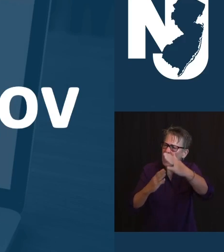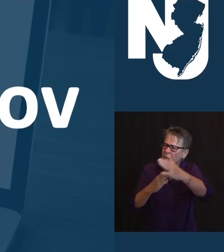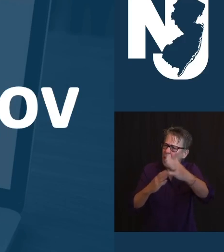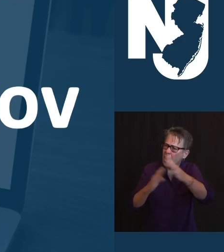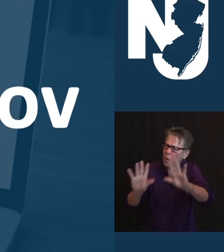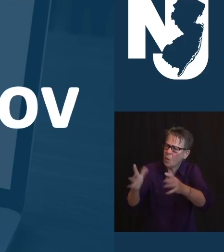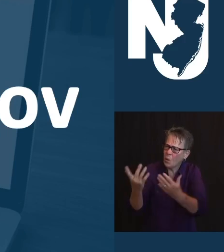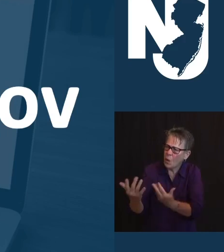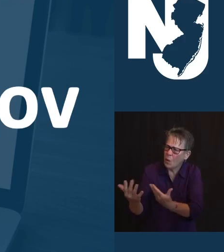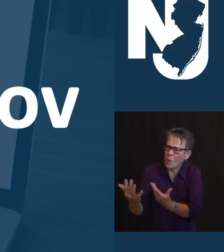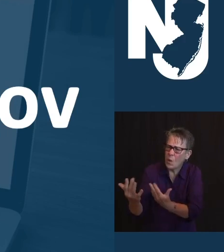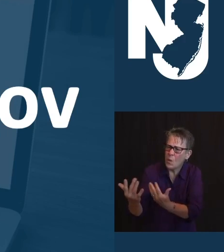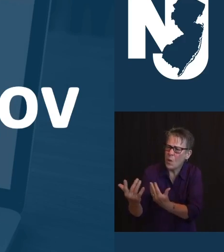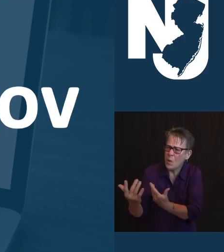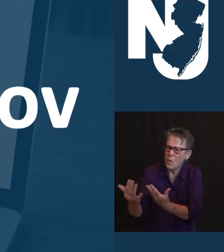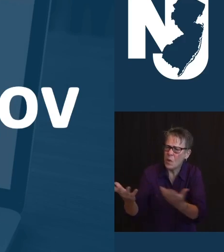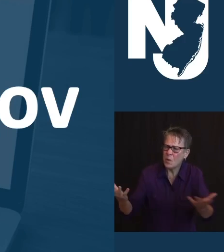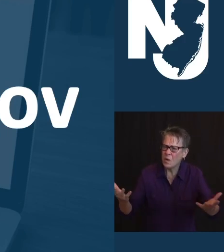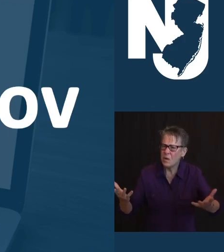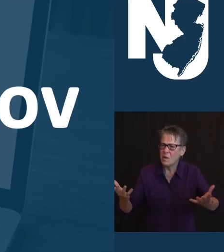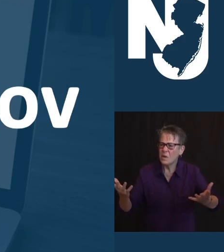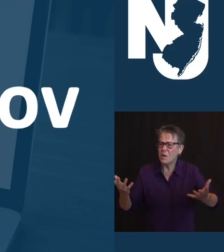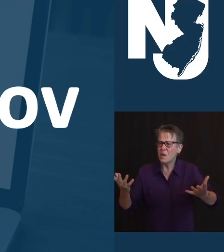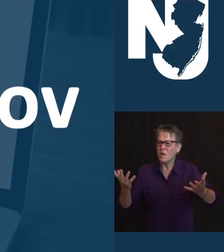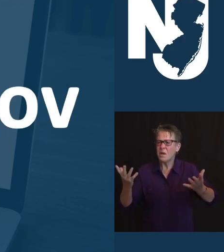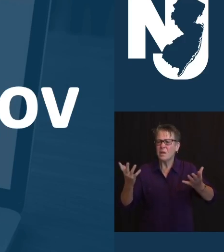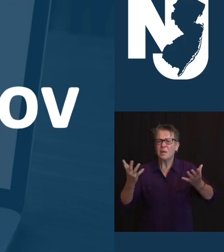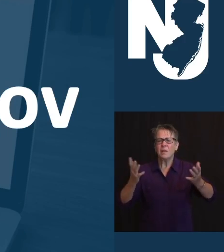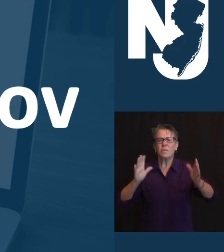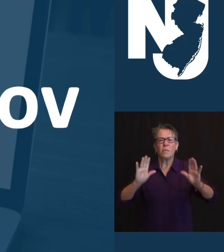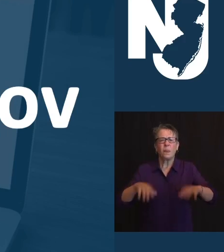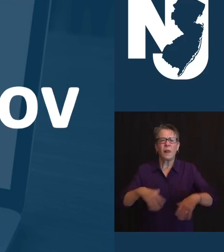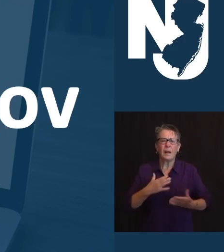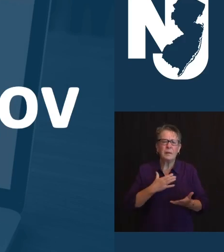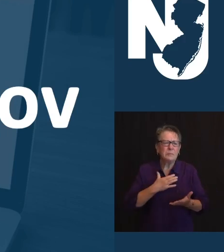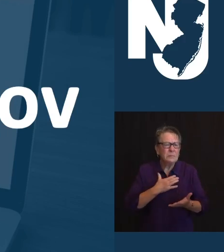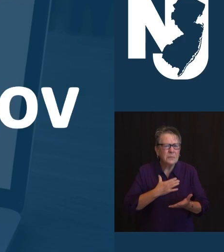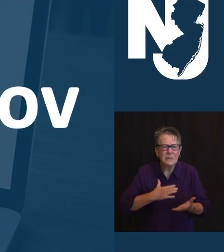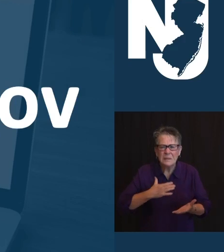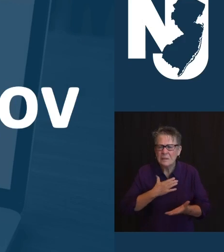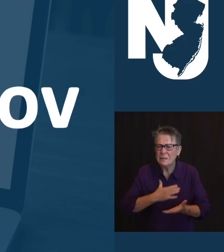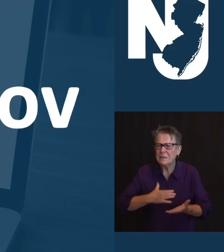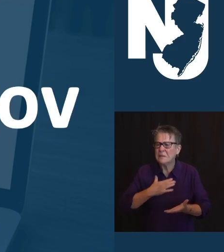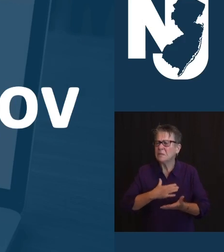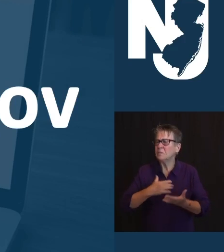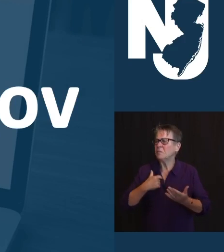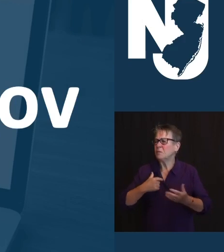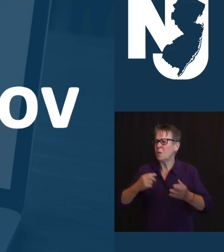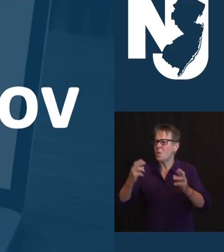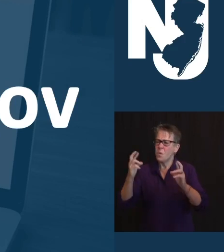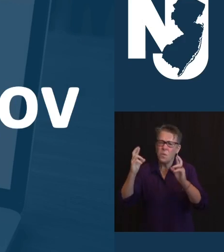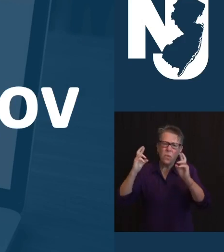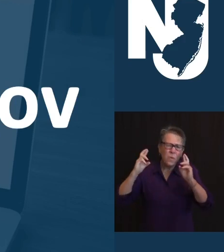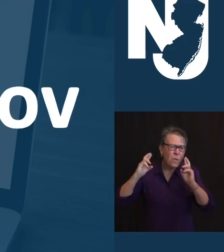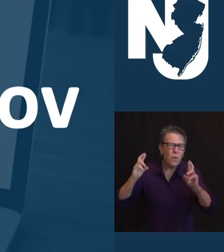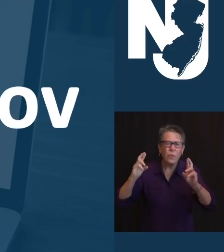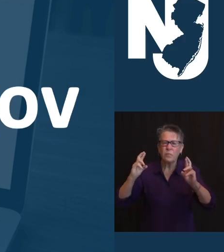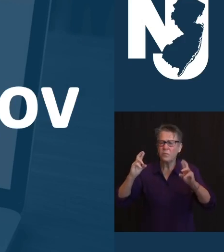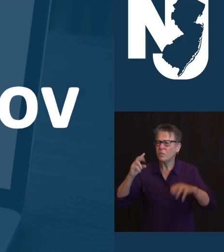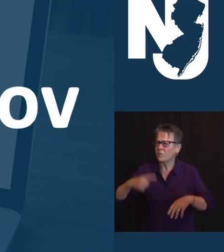past 4 years. Please, God, can 4 of these people channel the likes of John McCain and others who went before